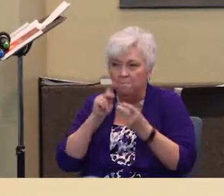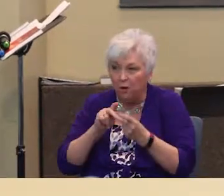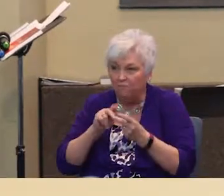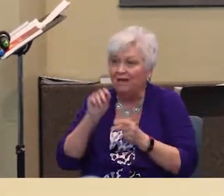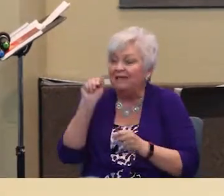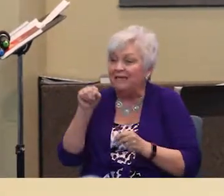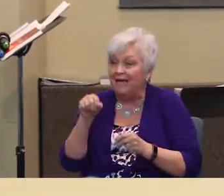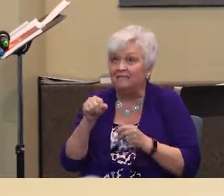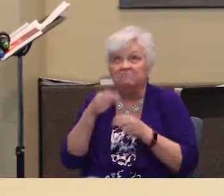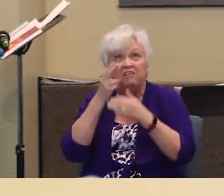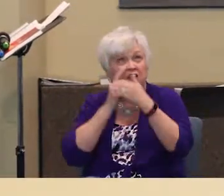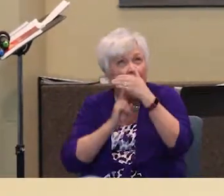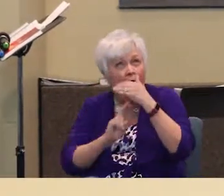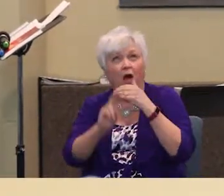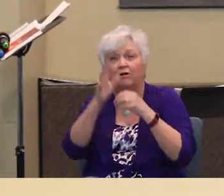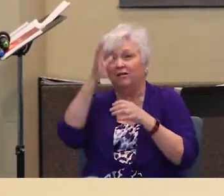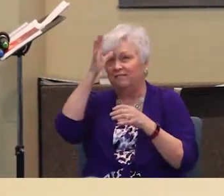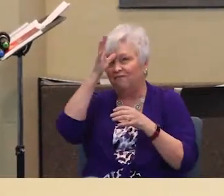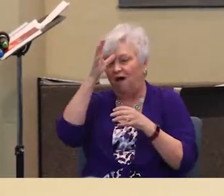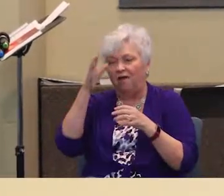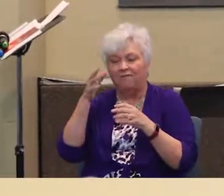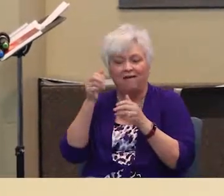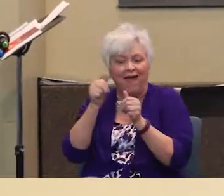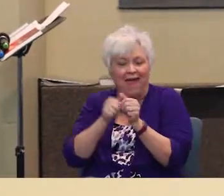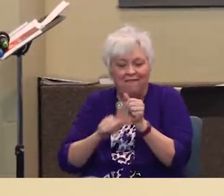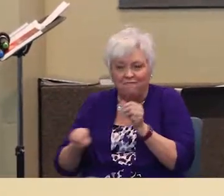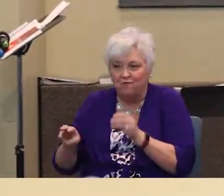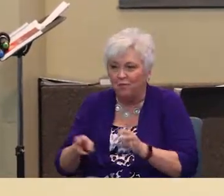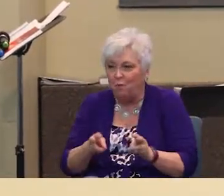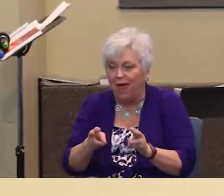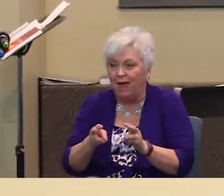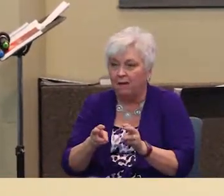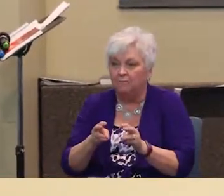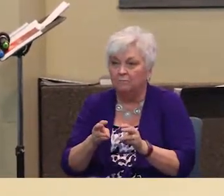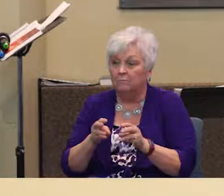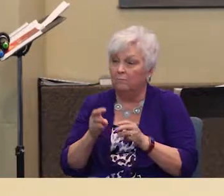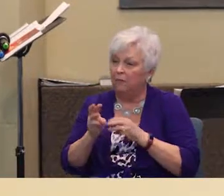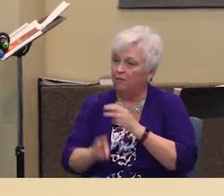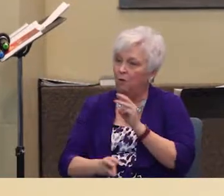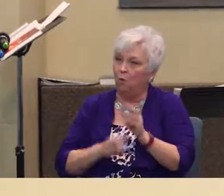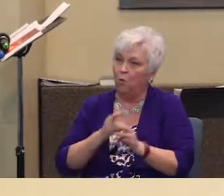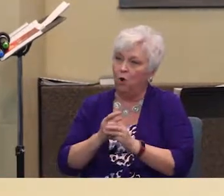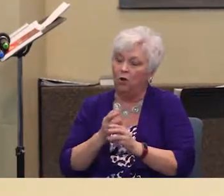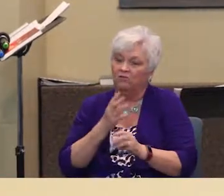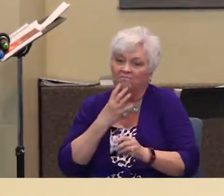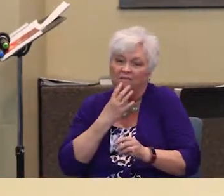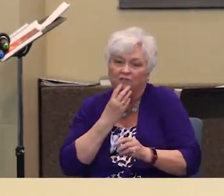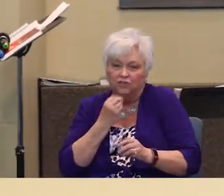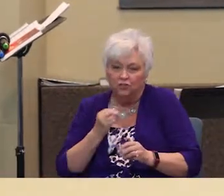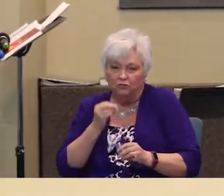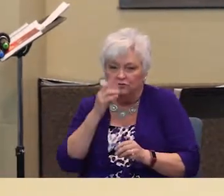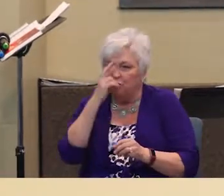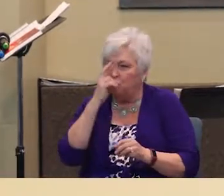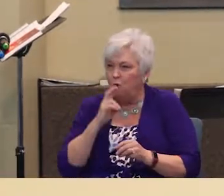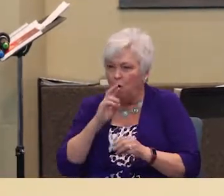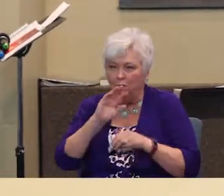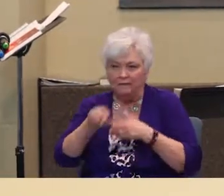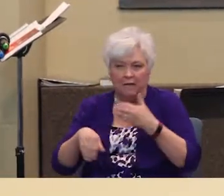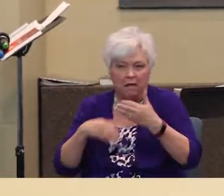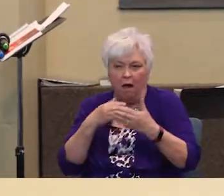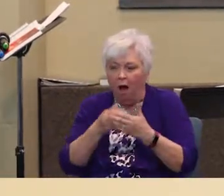every single way. And the cruel world of Jews, Romans, and all of the other